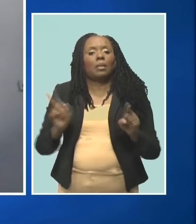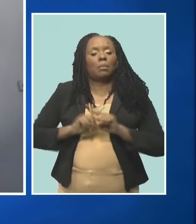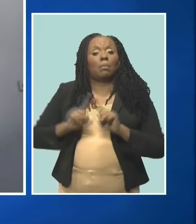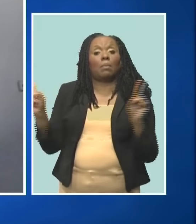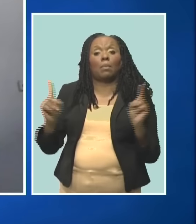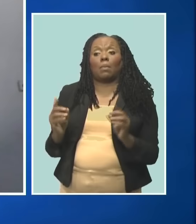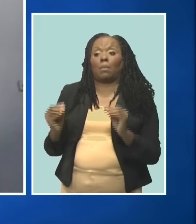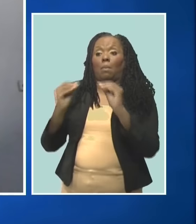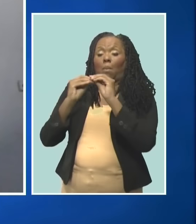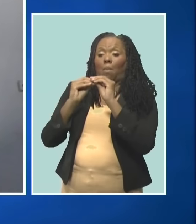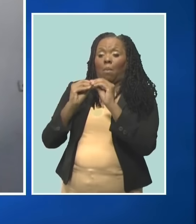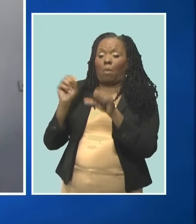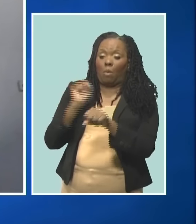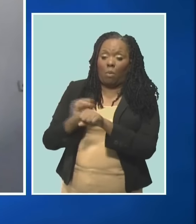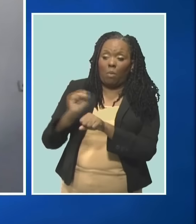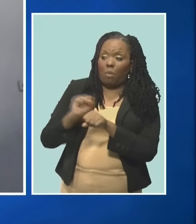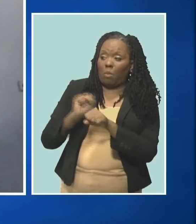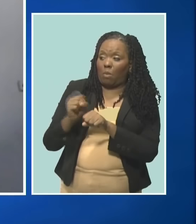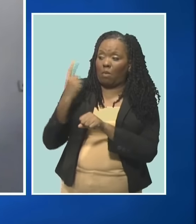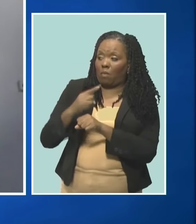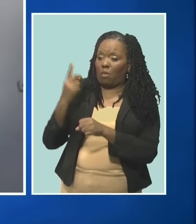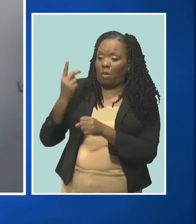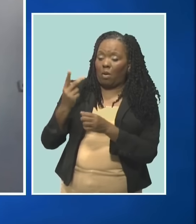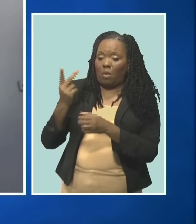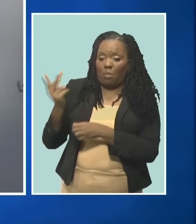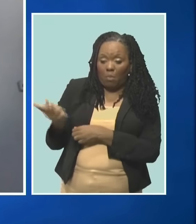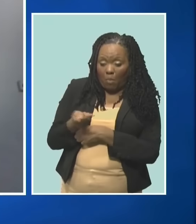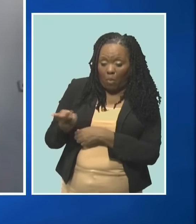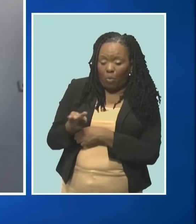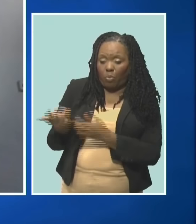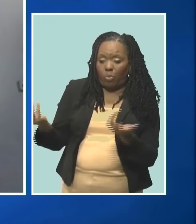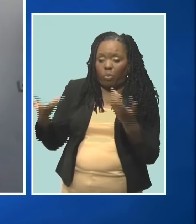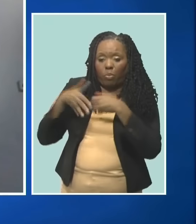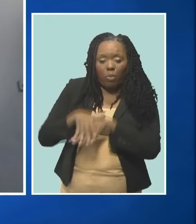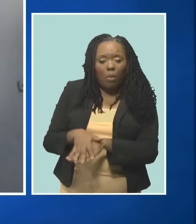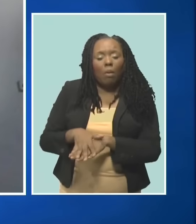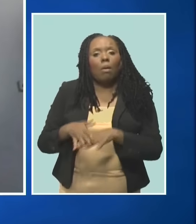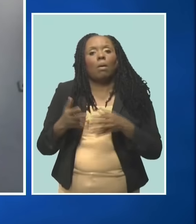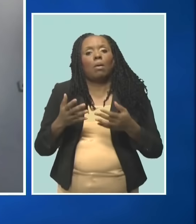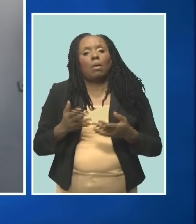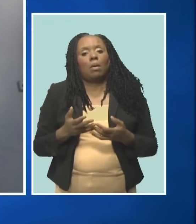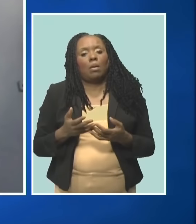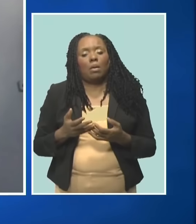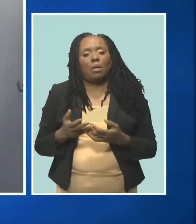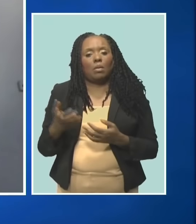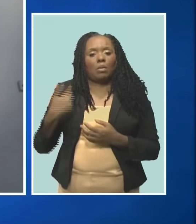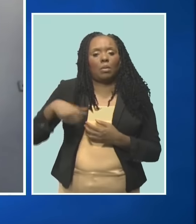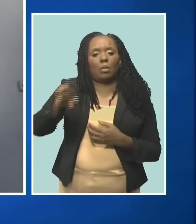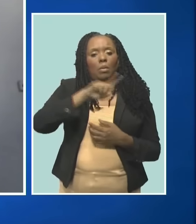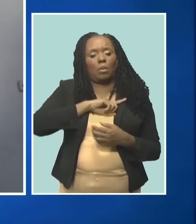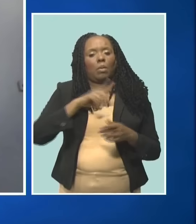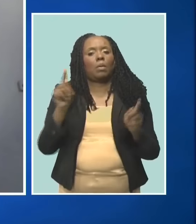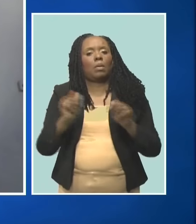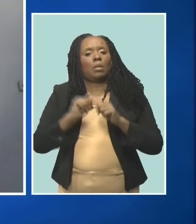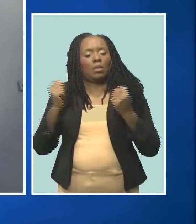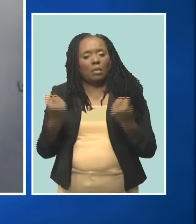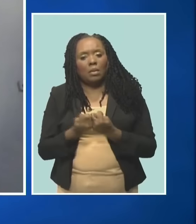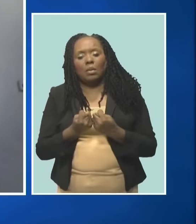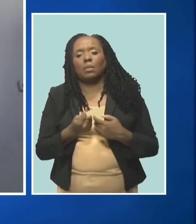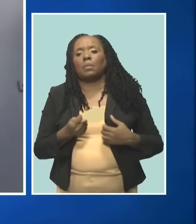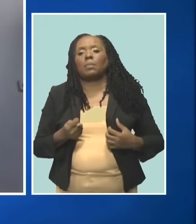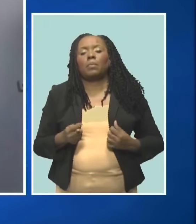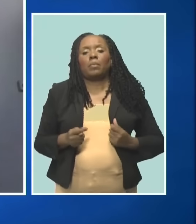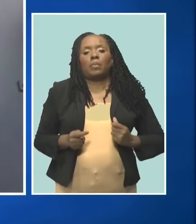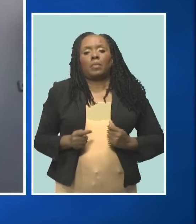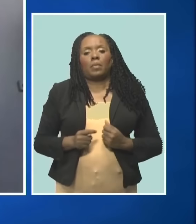much more work to do there. But we also, as well, and I say we as a team within the division of National Culture